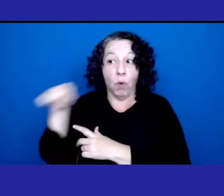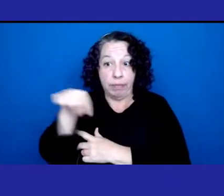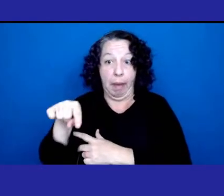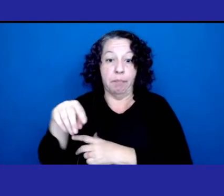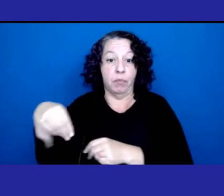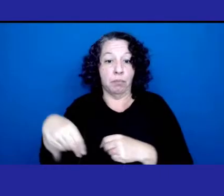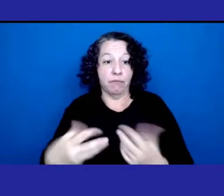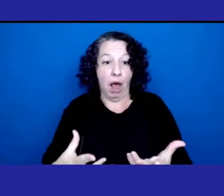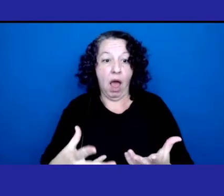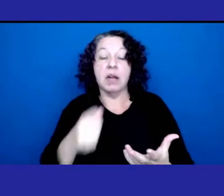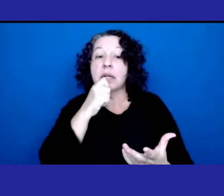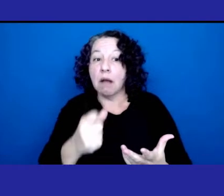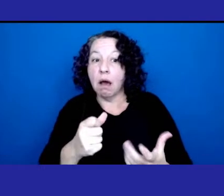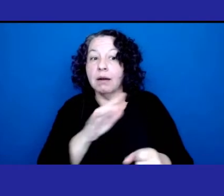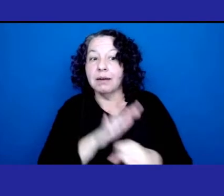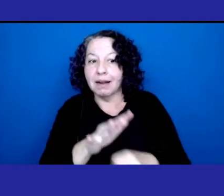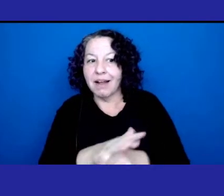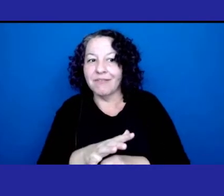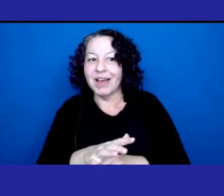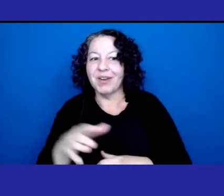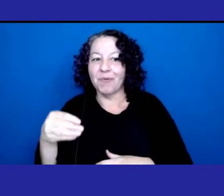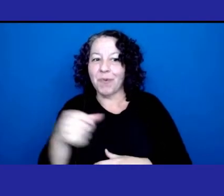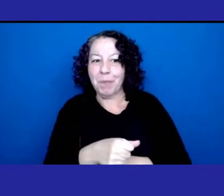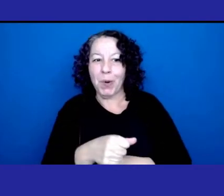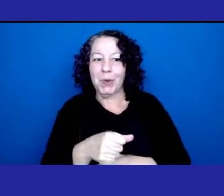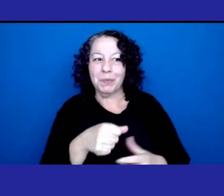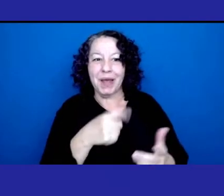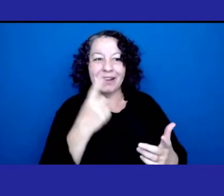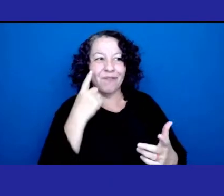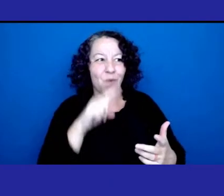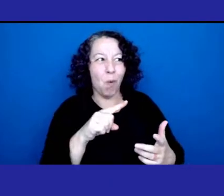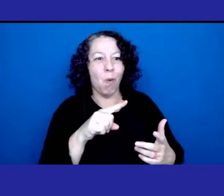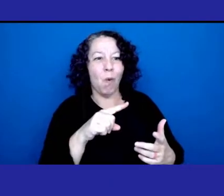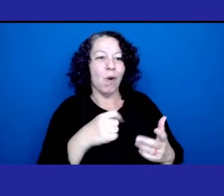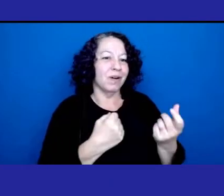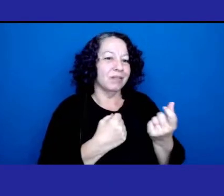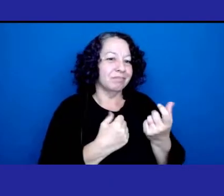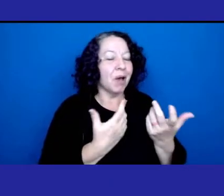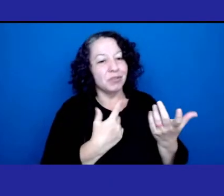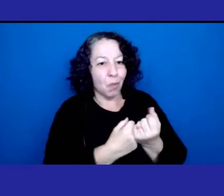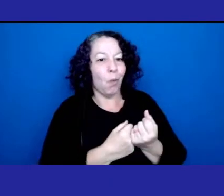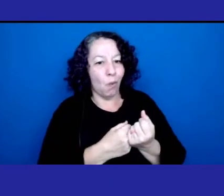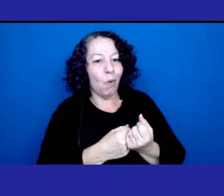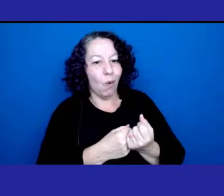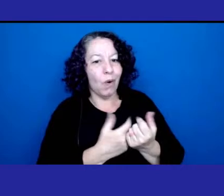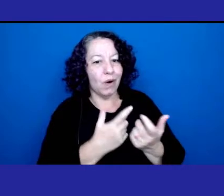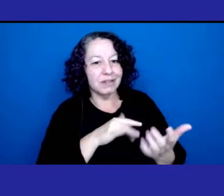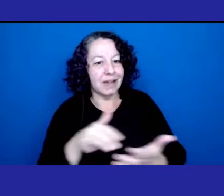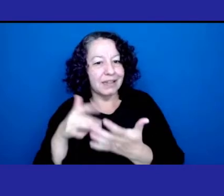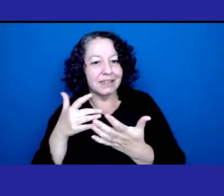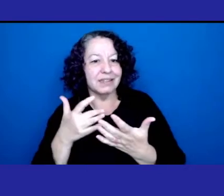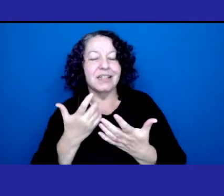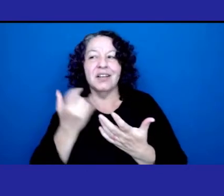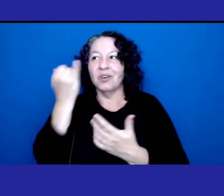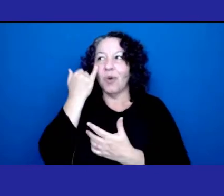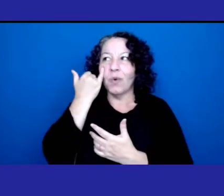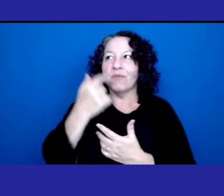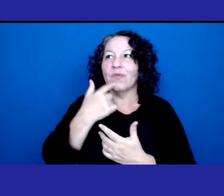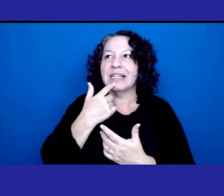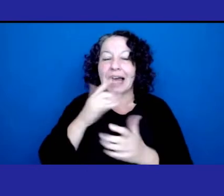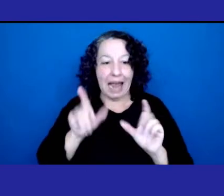for studies, right? So if we as a system say, okay, no problem, if